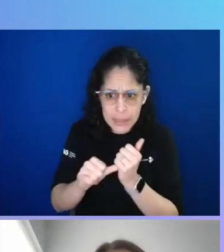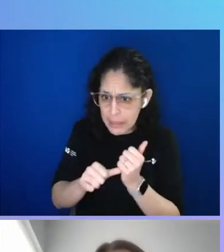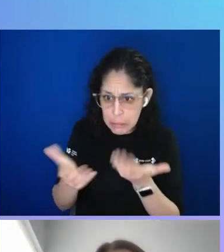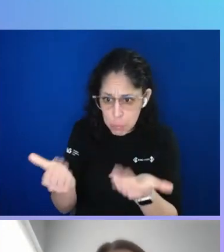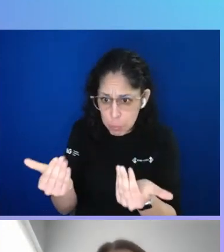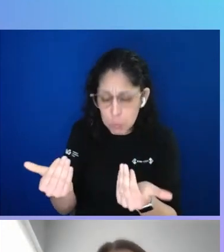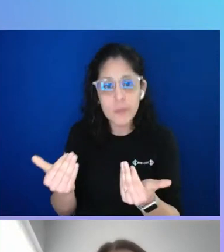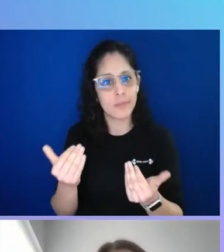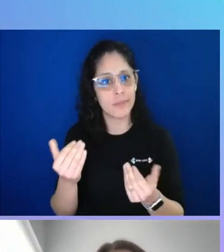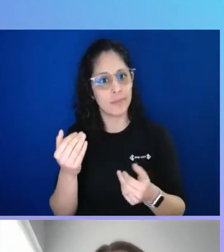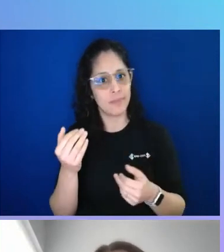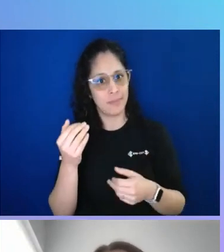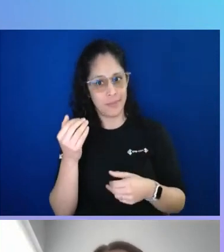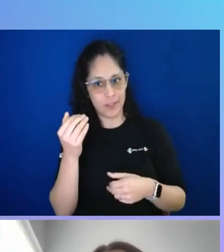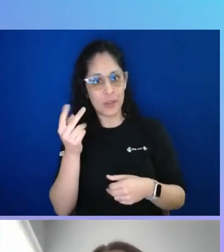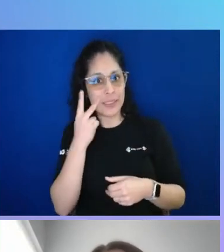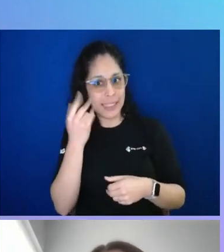up.